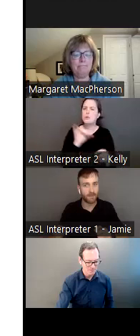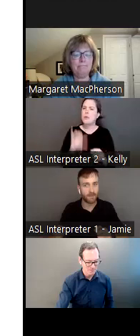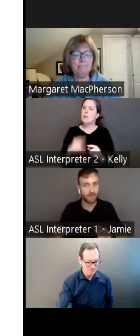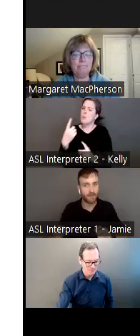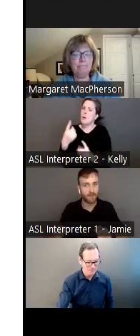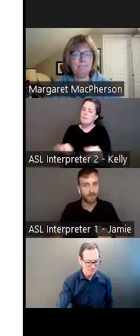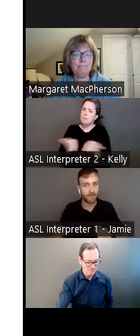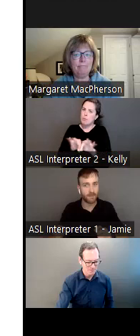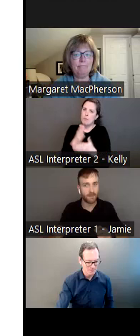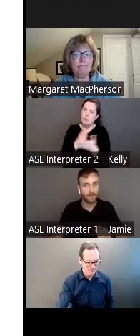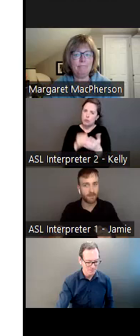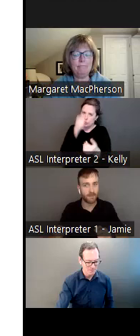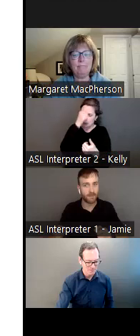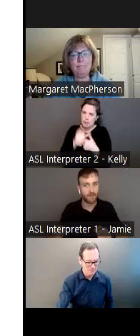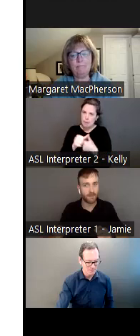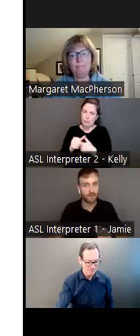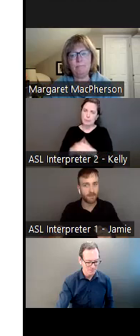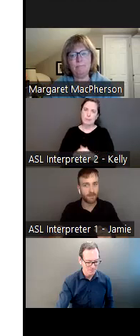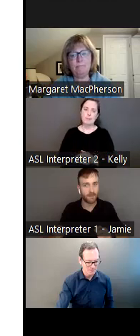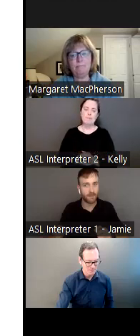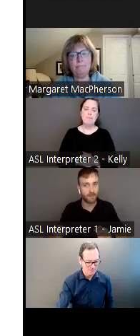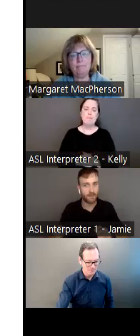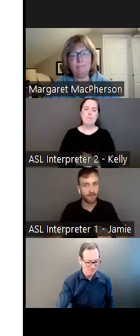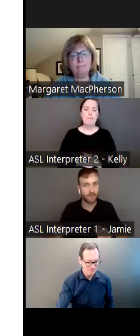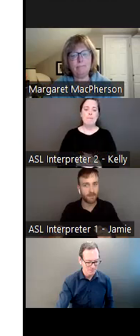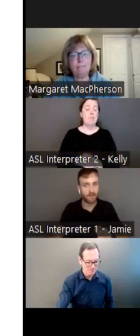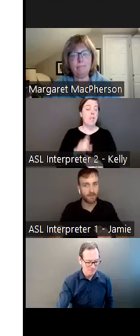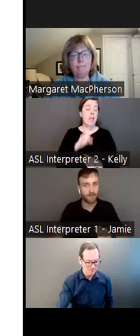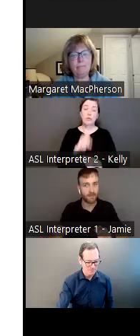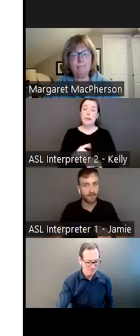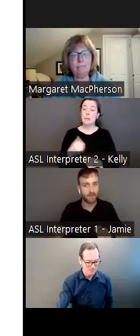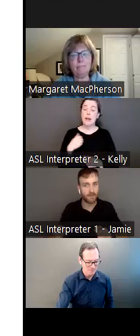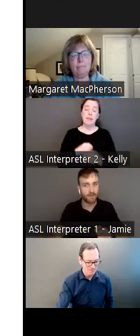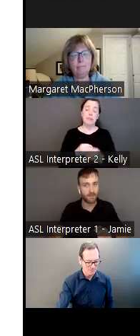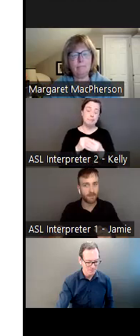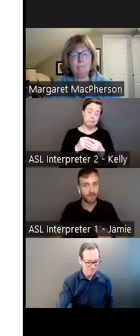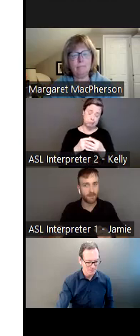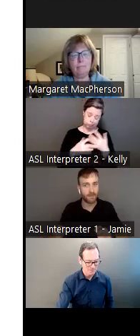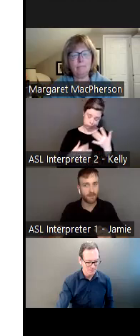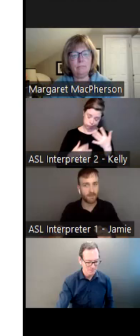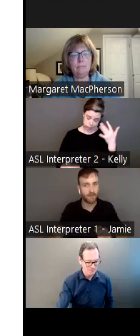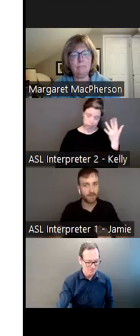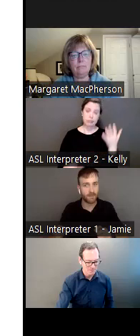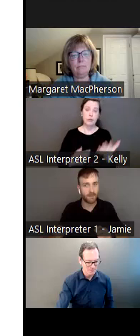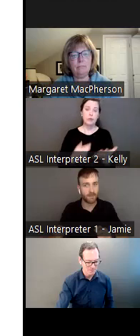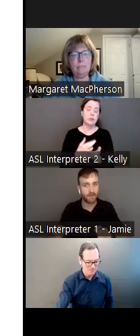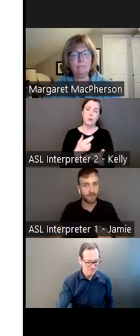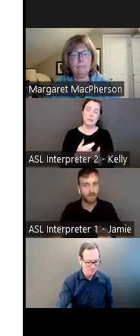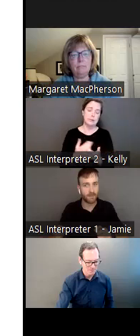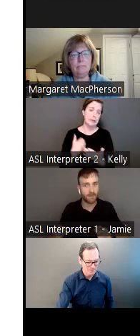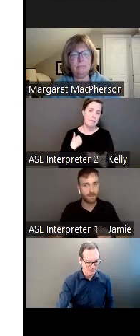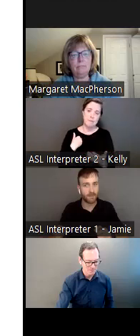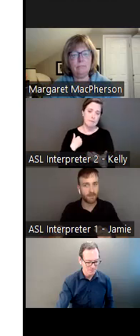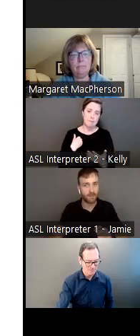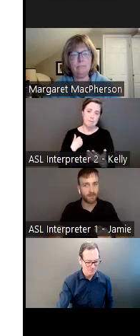did just want to mention that, and then tell you there are tons of resources here if you want to take this broader equity-oriented approach, and each of our key dimensions